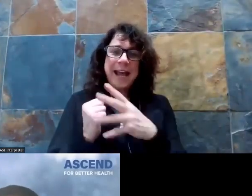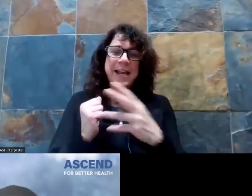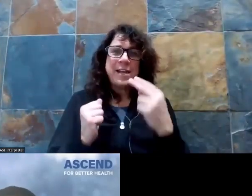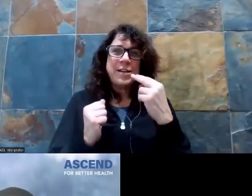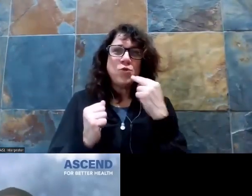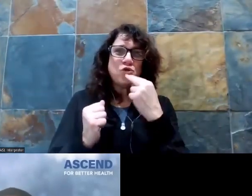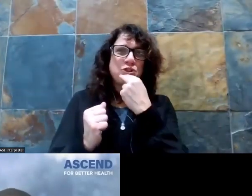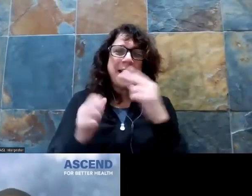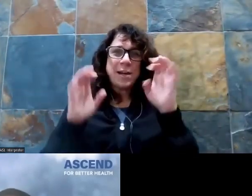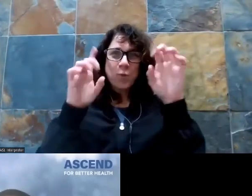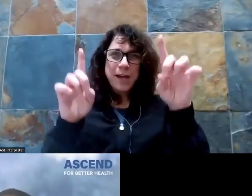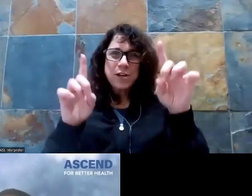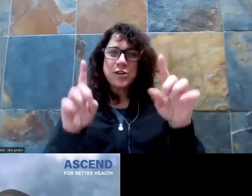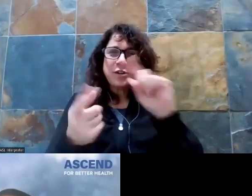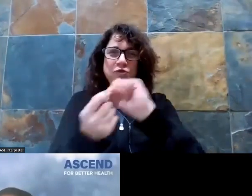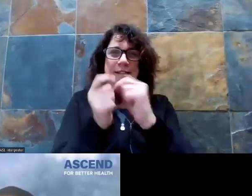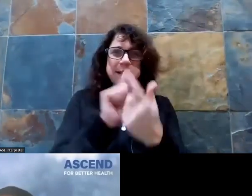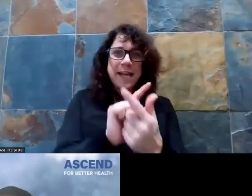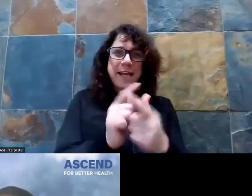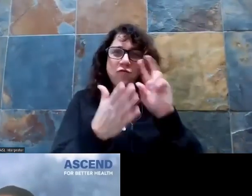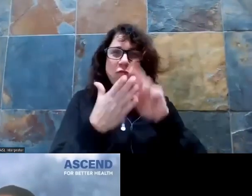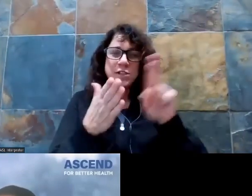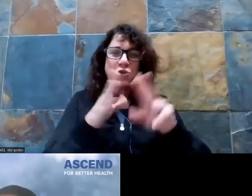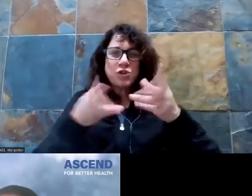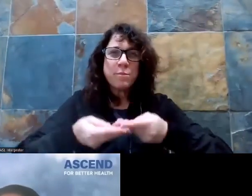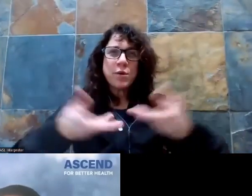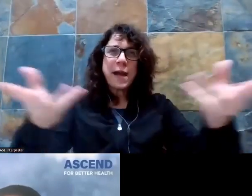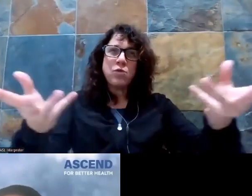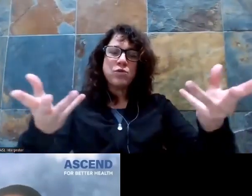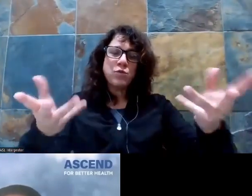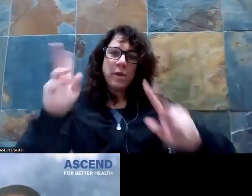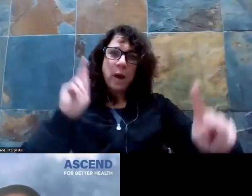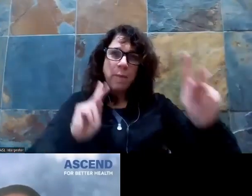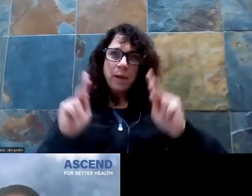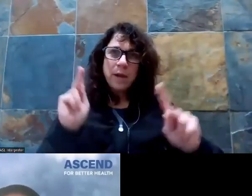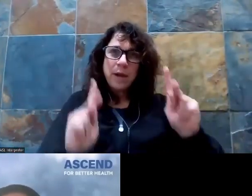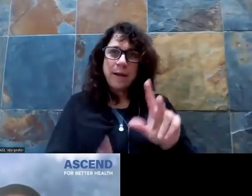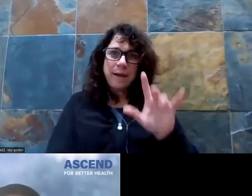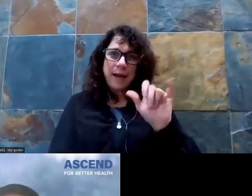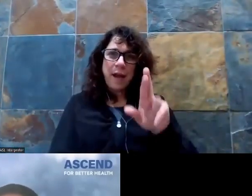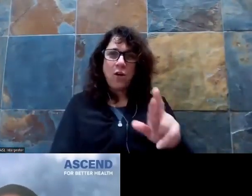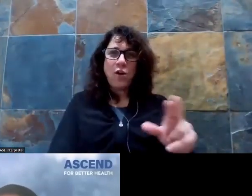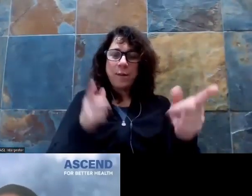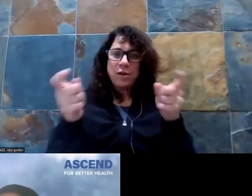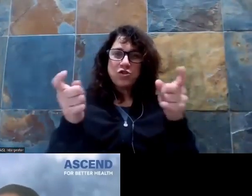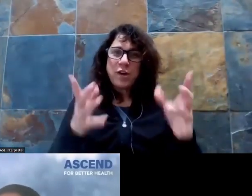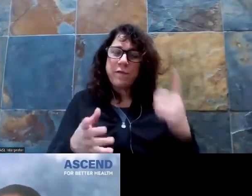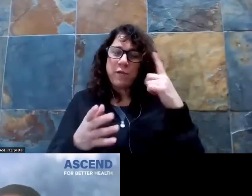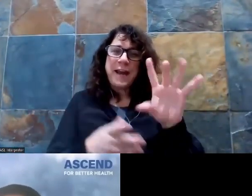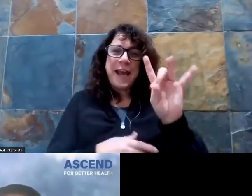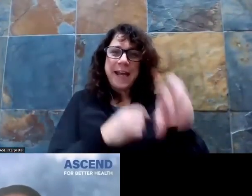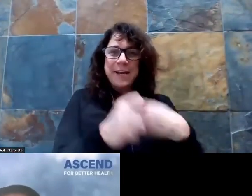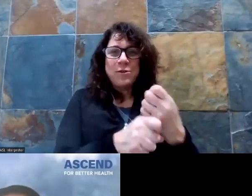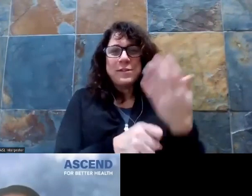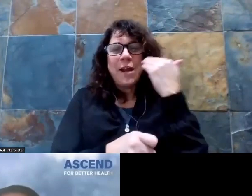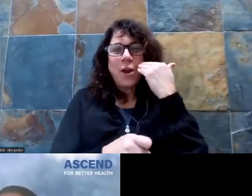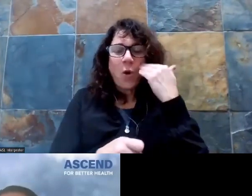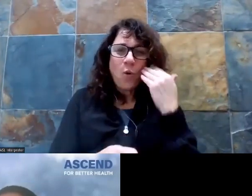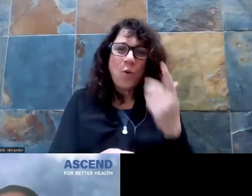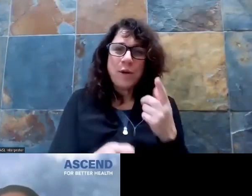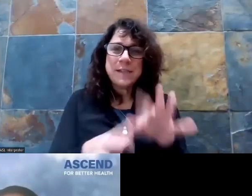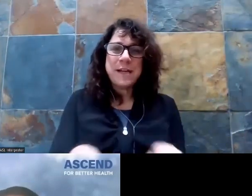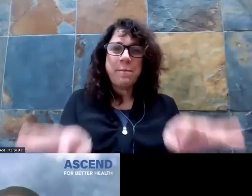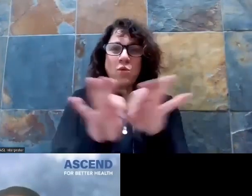nutrition education and translating research to the public? You know, having been ARS administrator for 8 years, I know how important it is, all